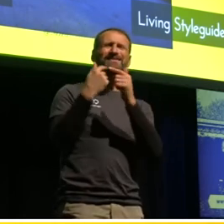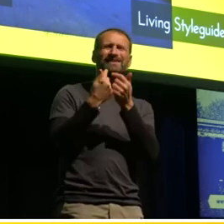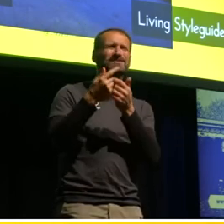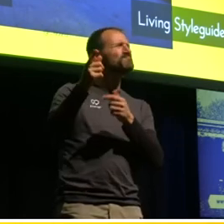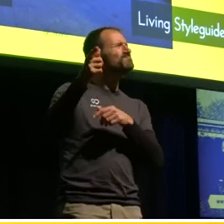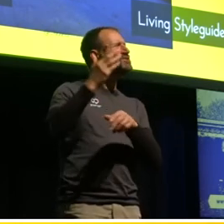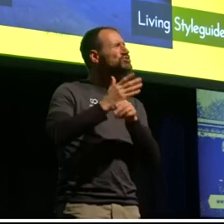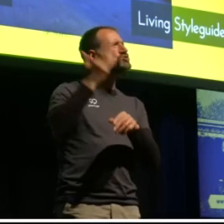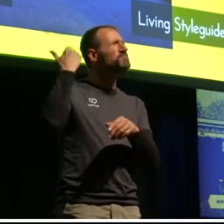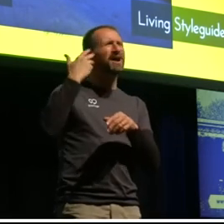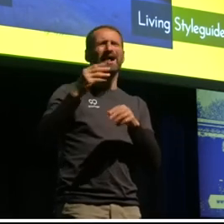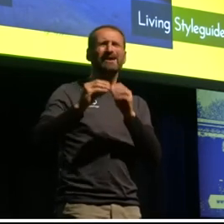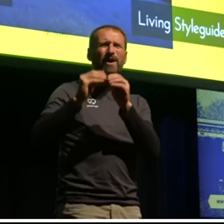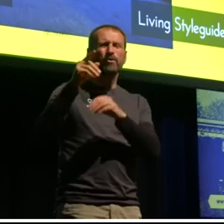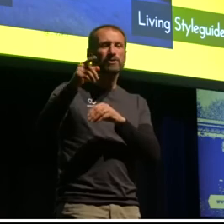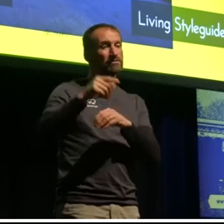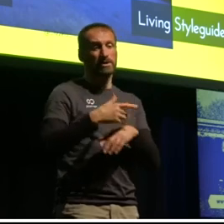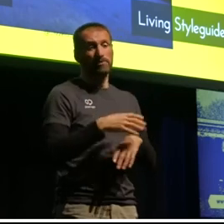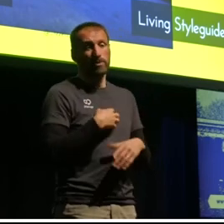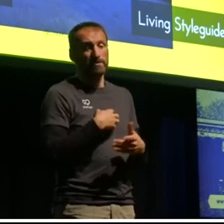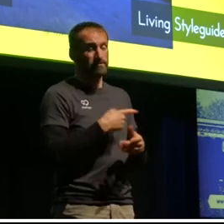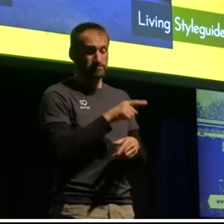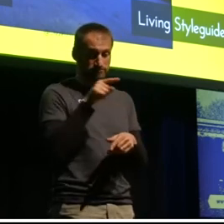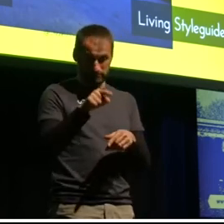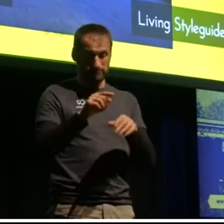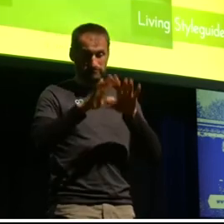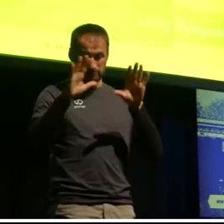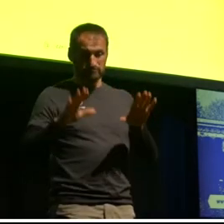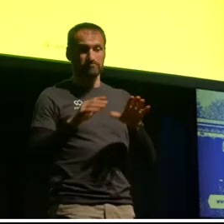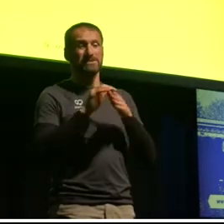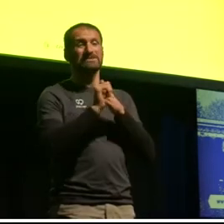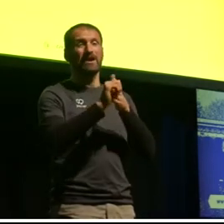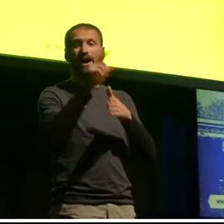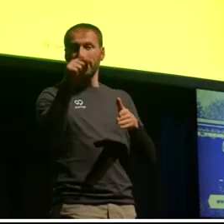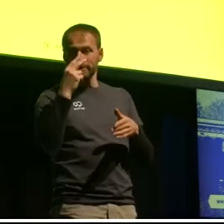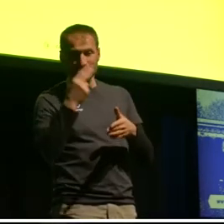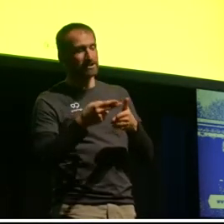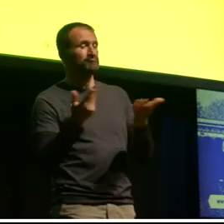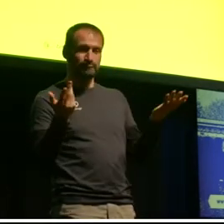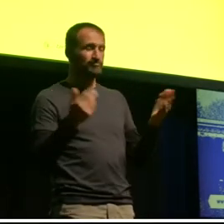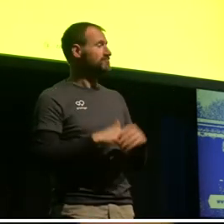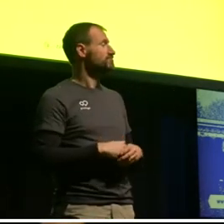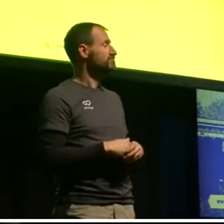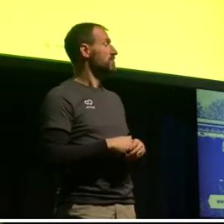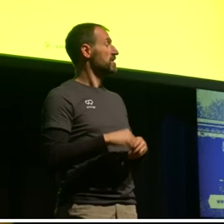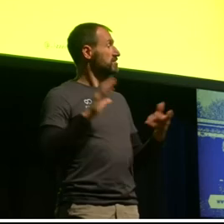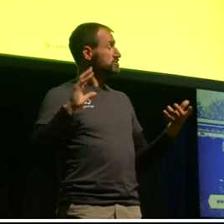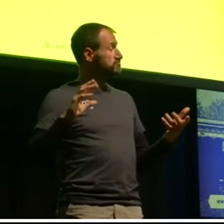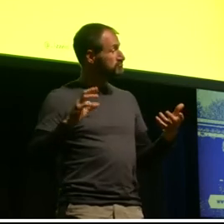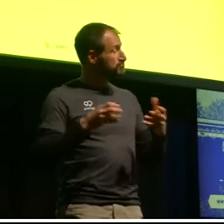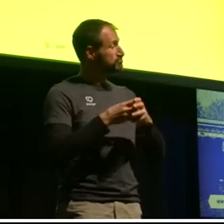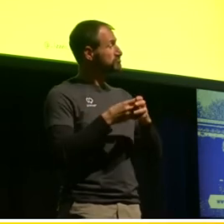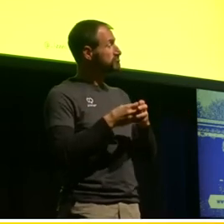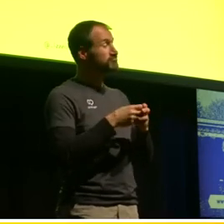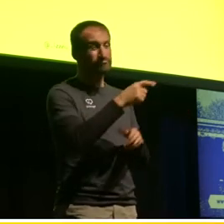already, no problem. So you can go there. Great. So summing it up, if you think about this, if